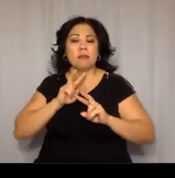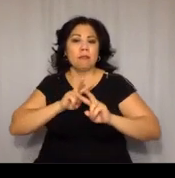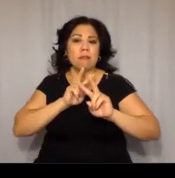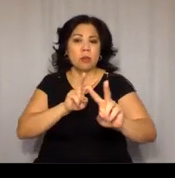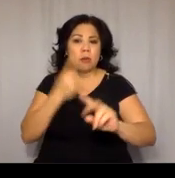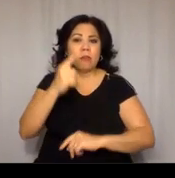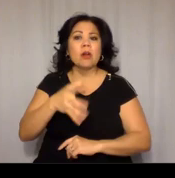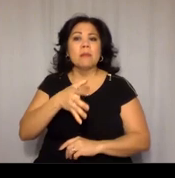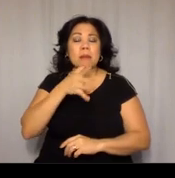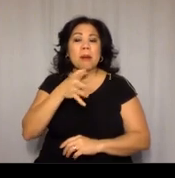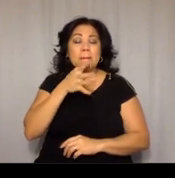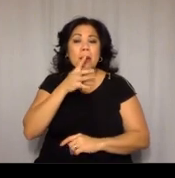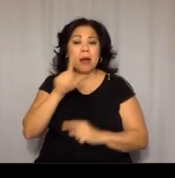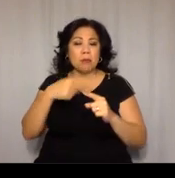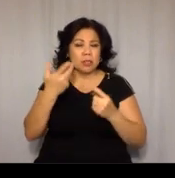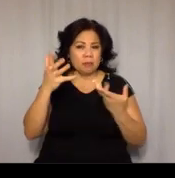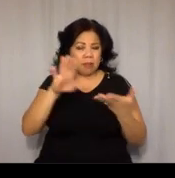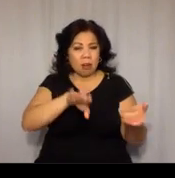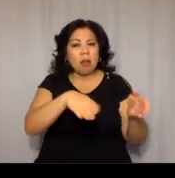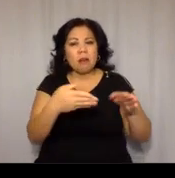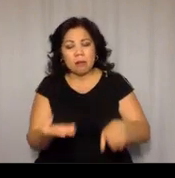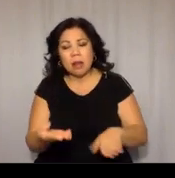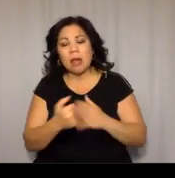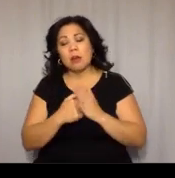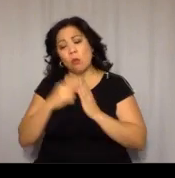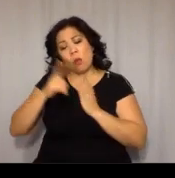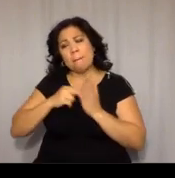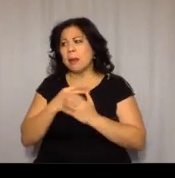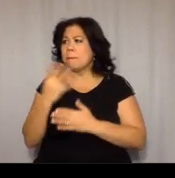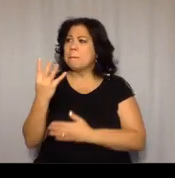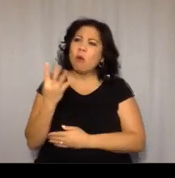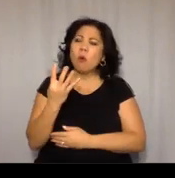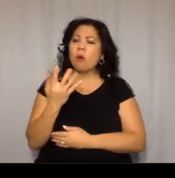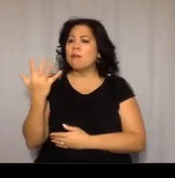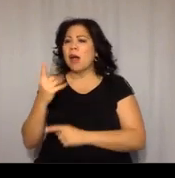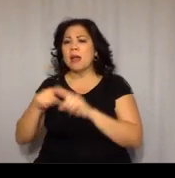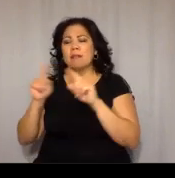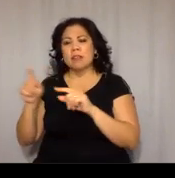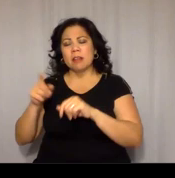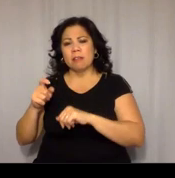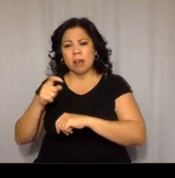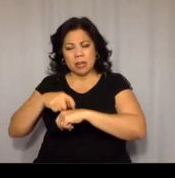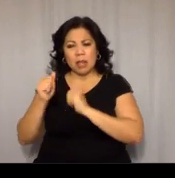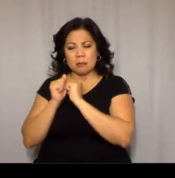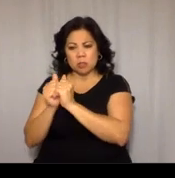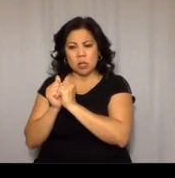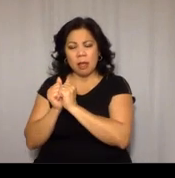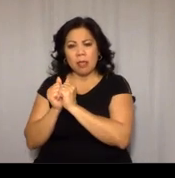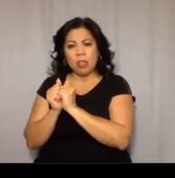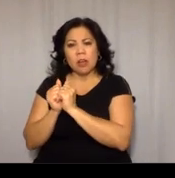passed away. And so we painted probably 4 or 5 different times, and lots of people of different